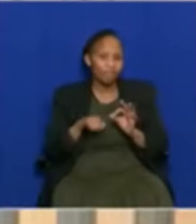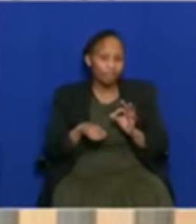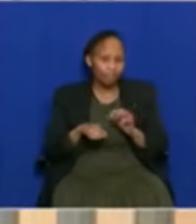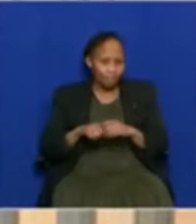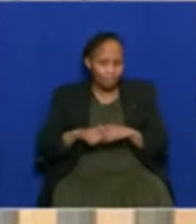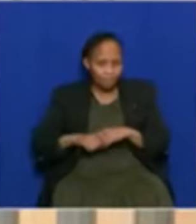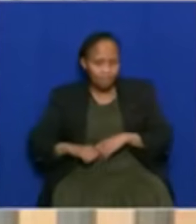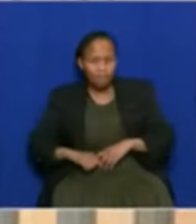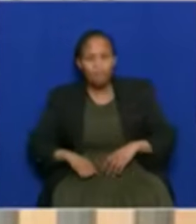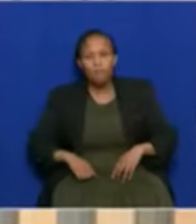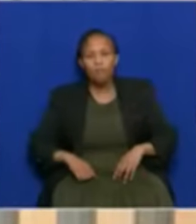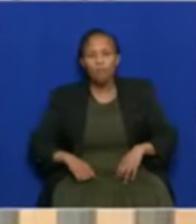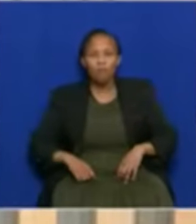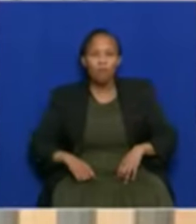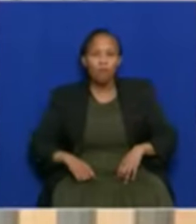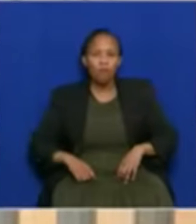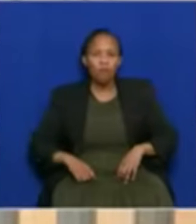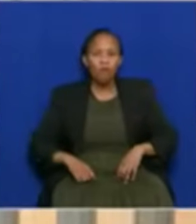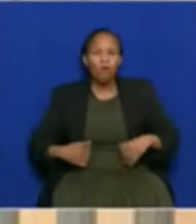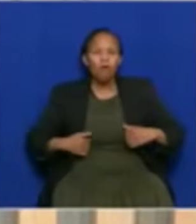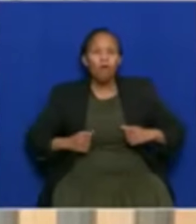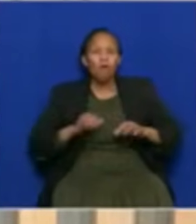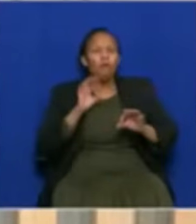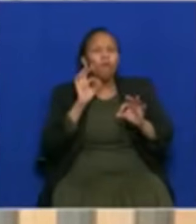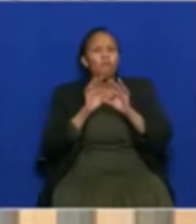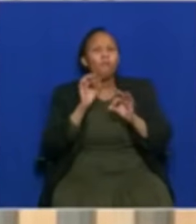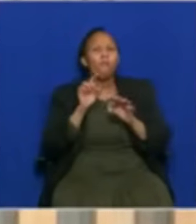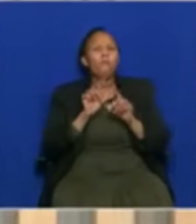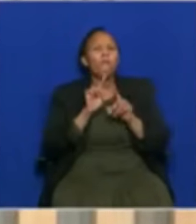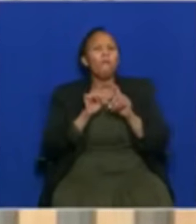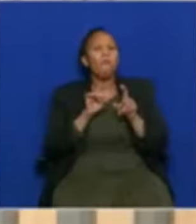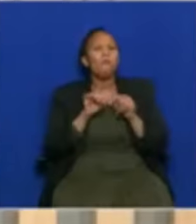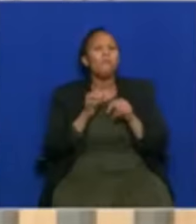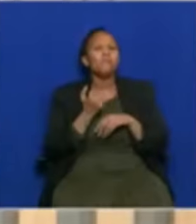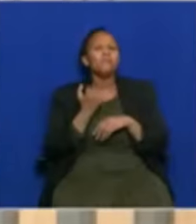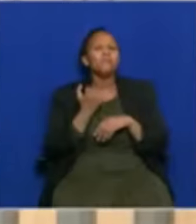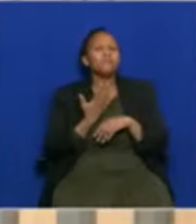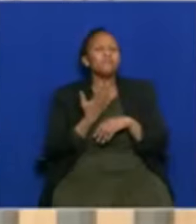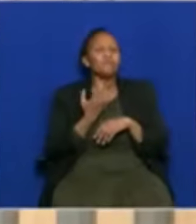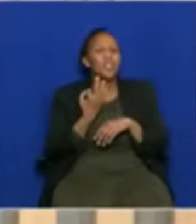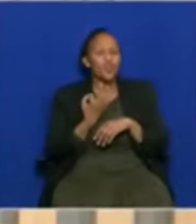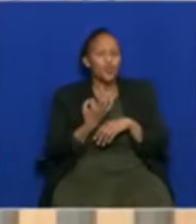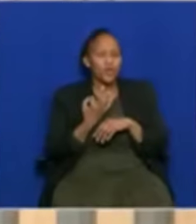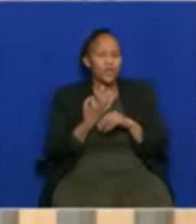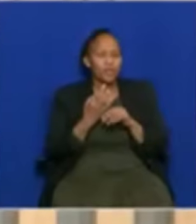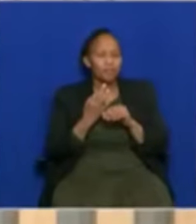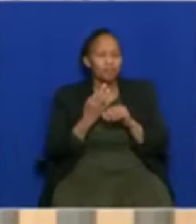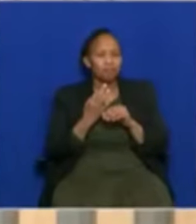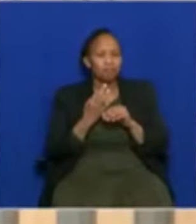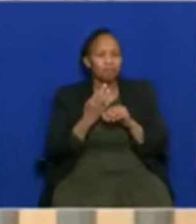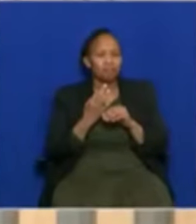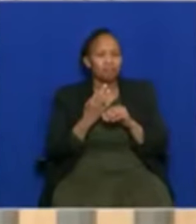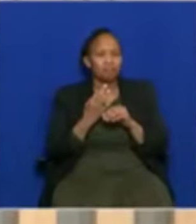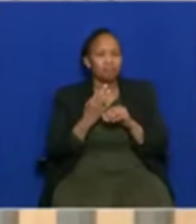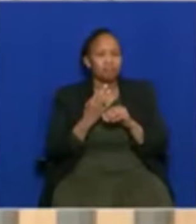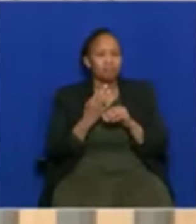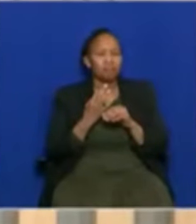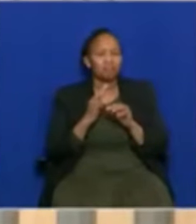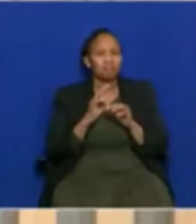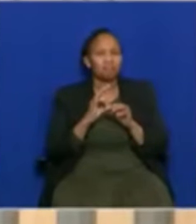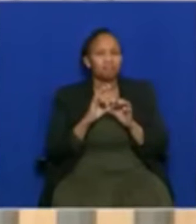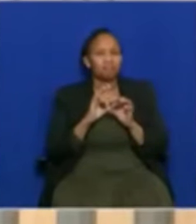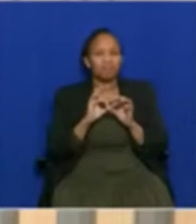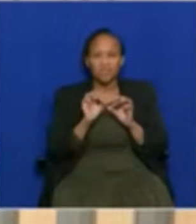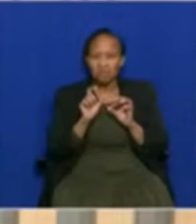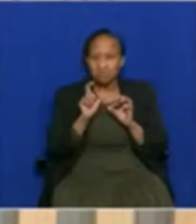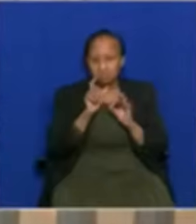to the questions that were posed to the 3 candidates when they presented themselves for the interviews. Okay. And